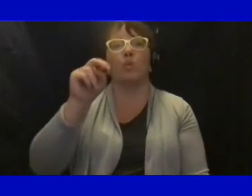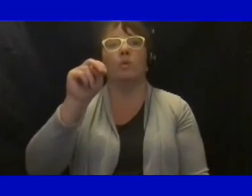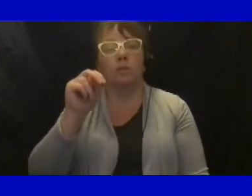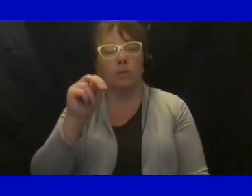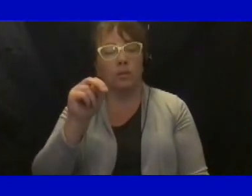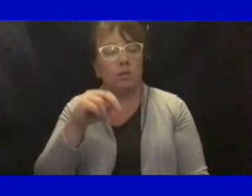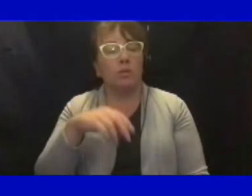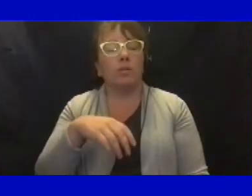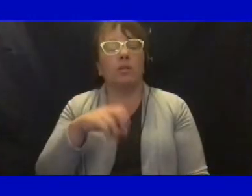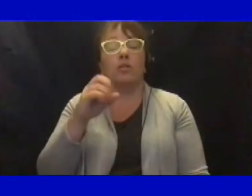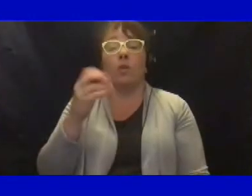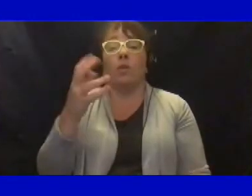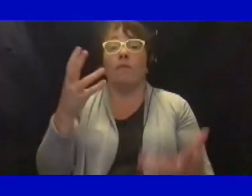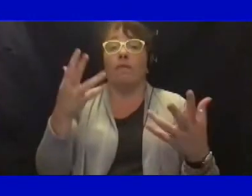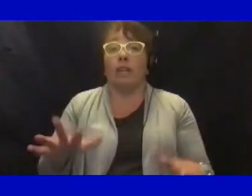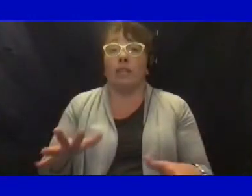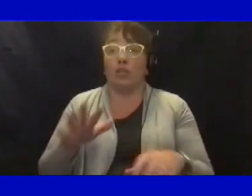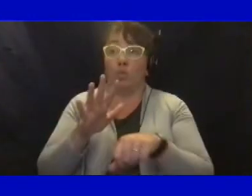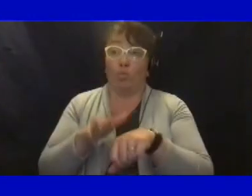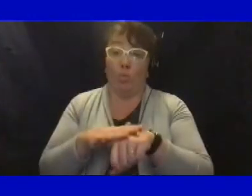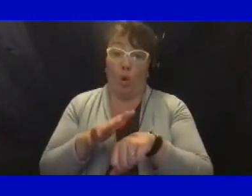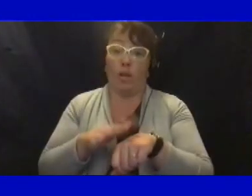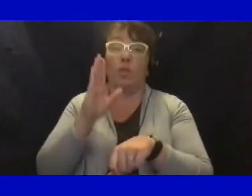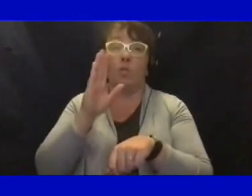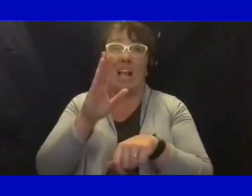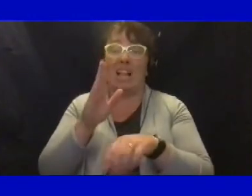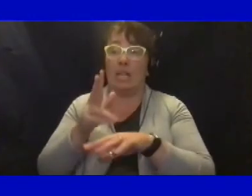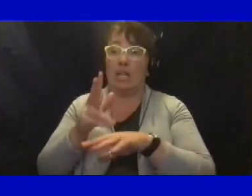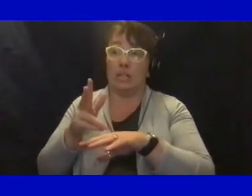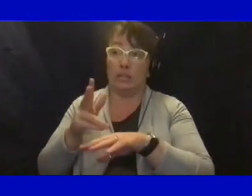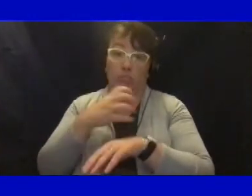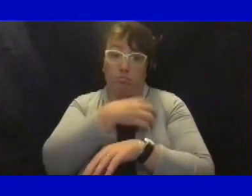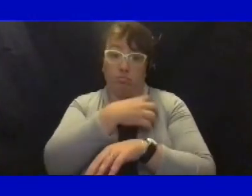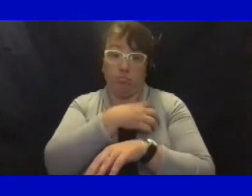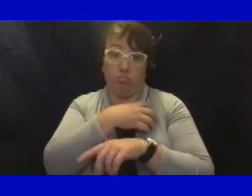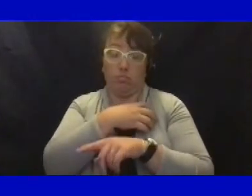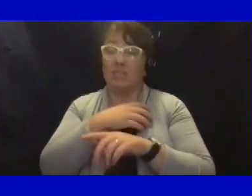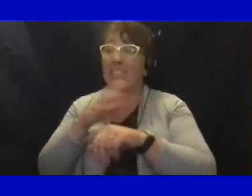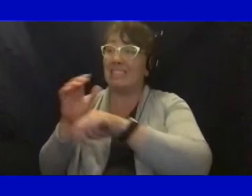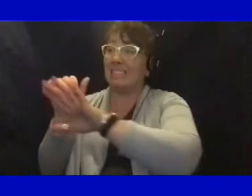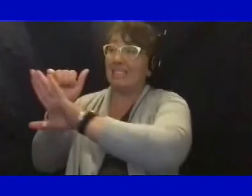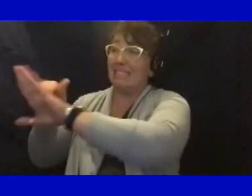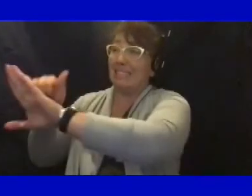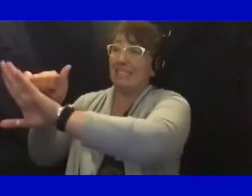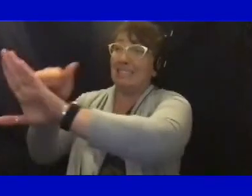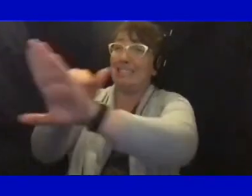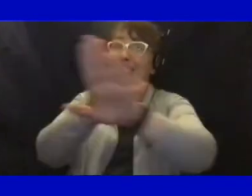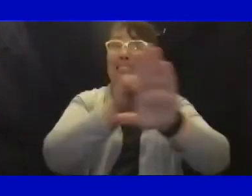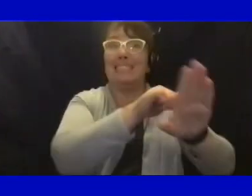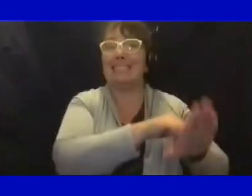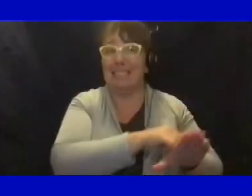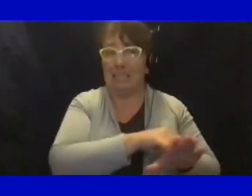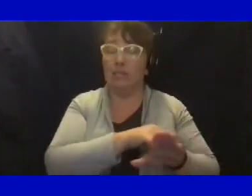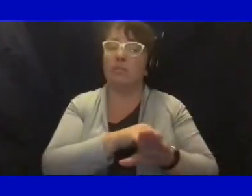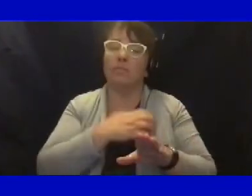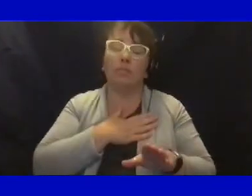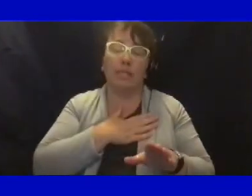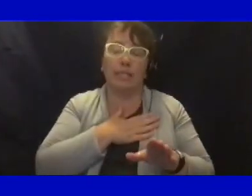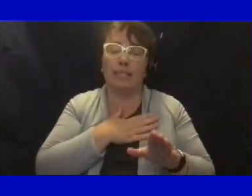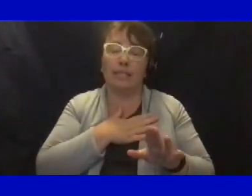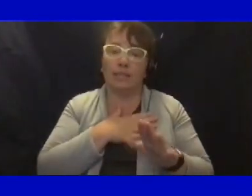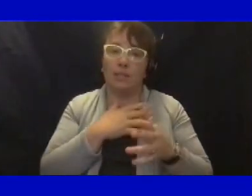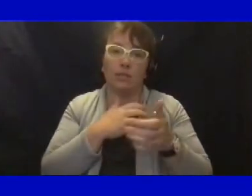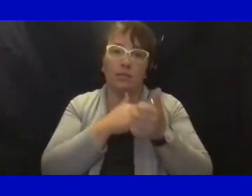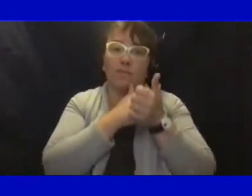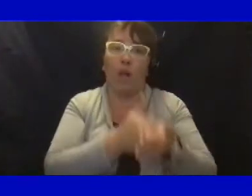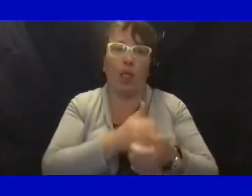this canyon, giving warnings. Please heed these warnings, and when the order comes, be prepared to get out. The